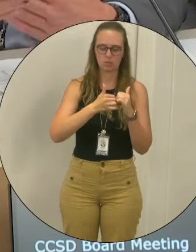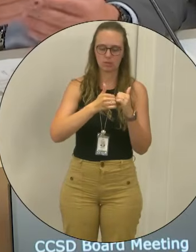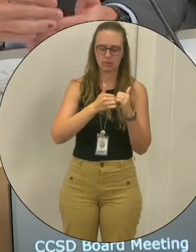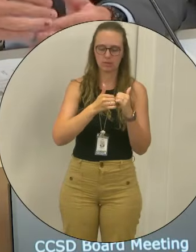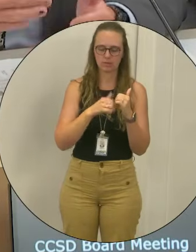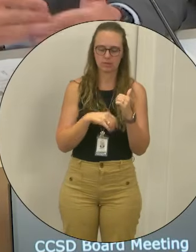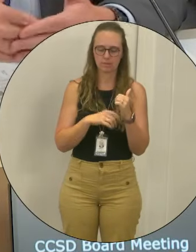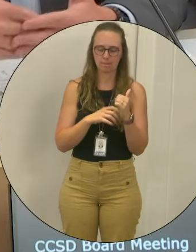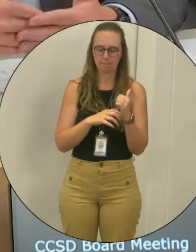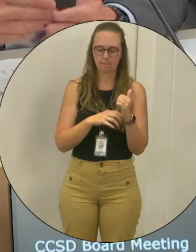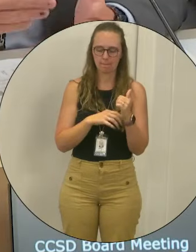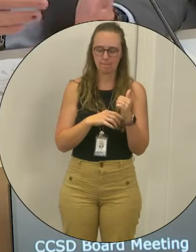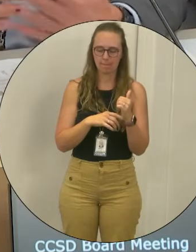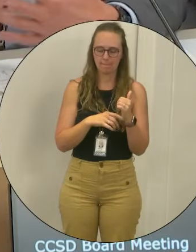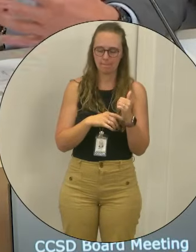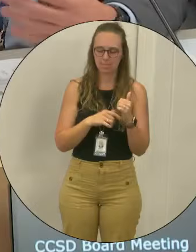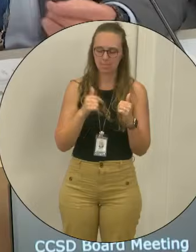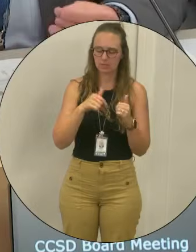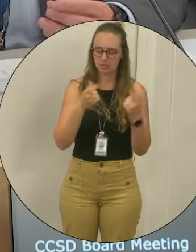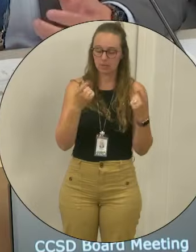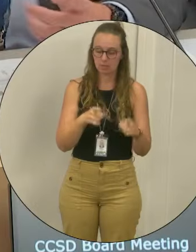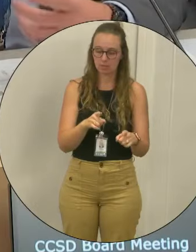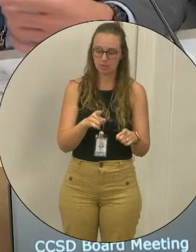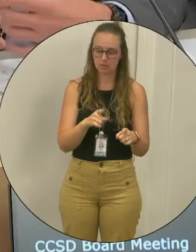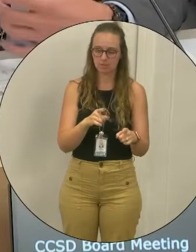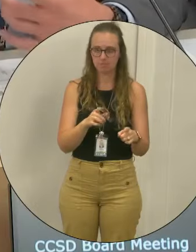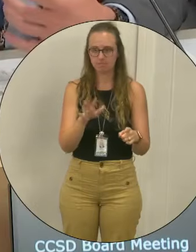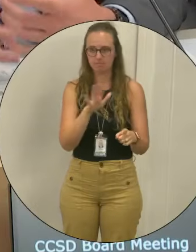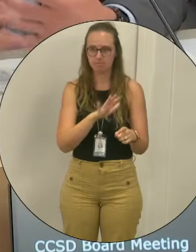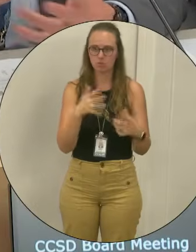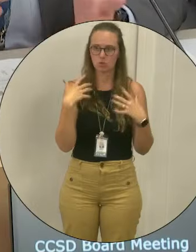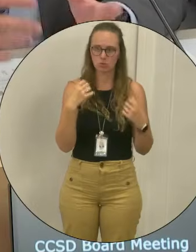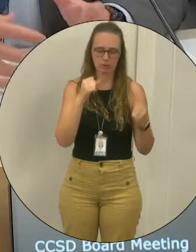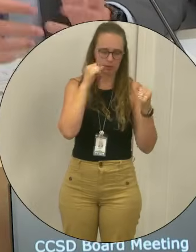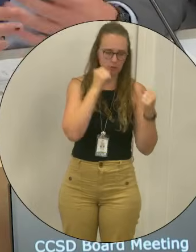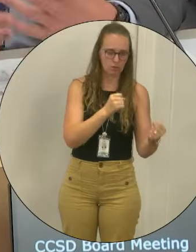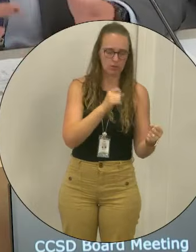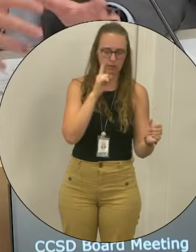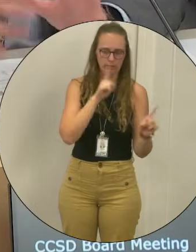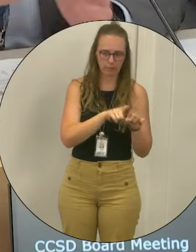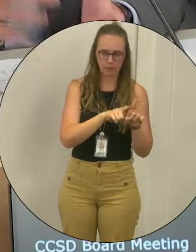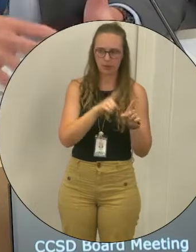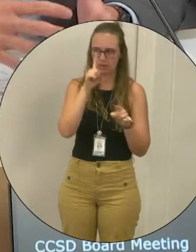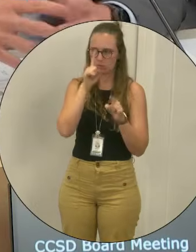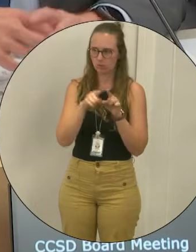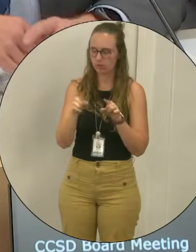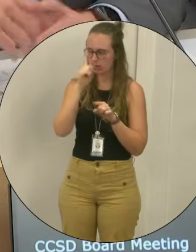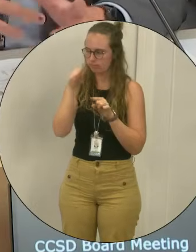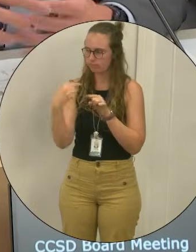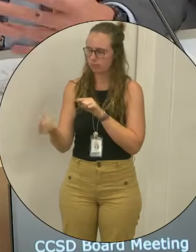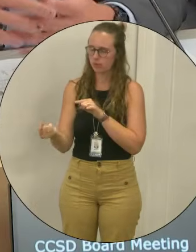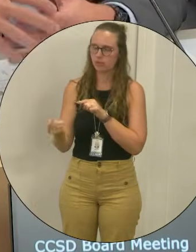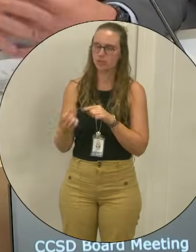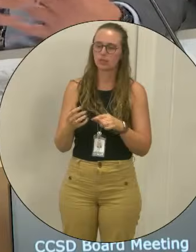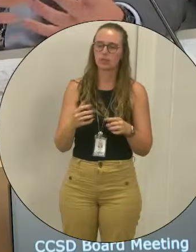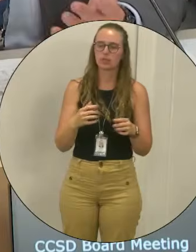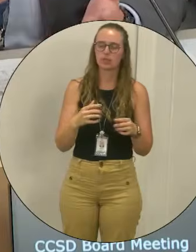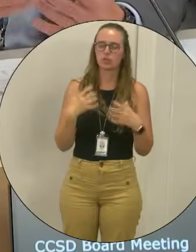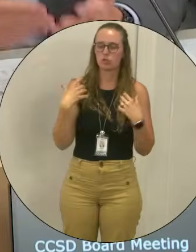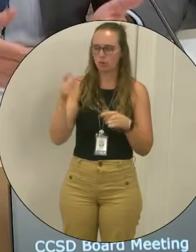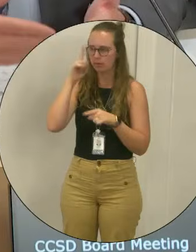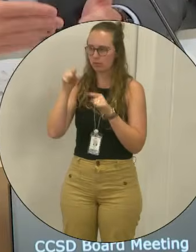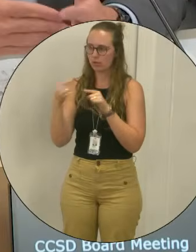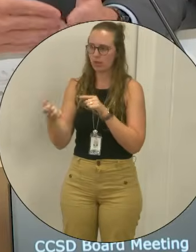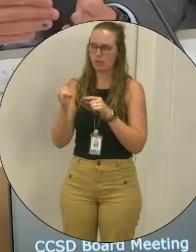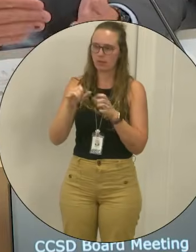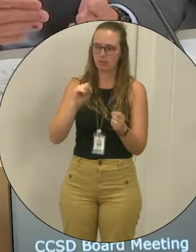it's this occurs, you know, strongly agree, disagree, strongly disagree, and that